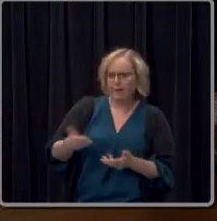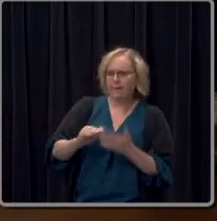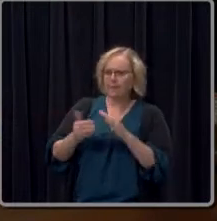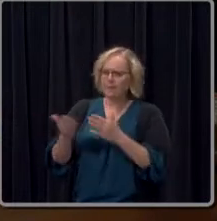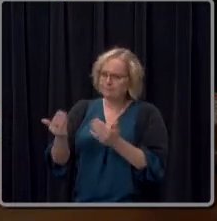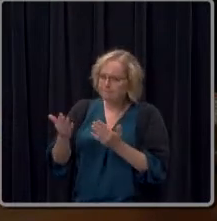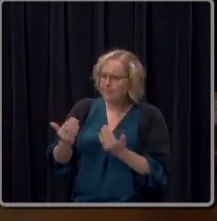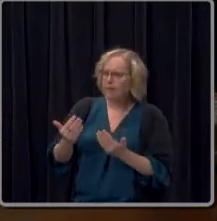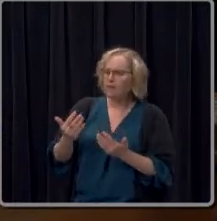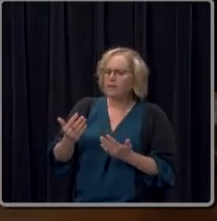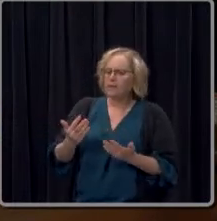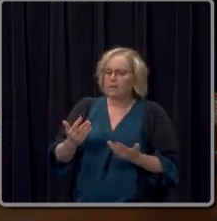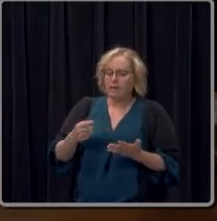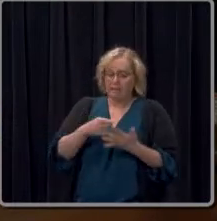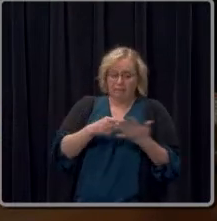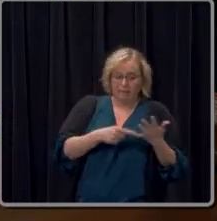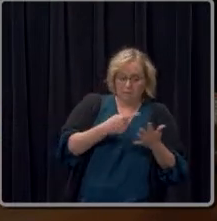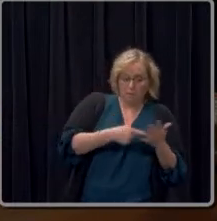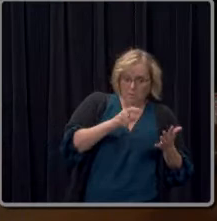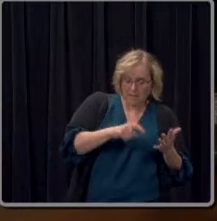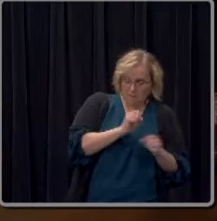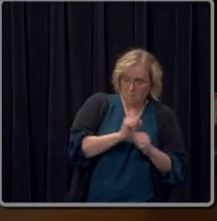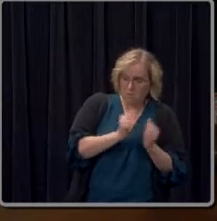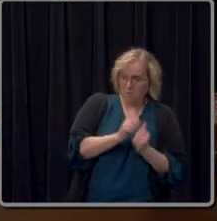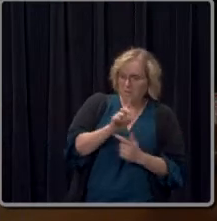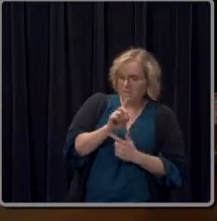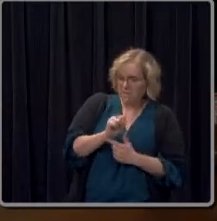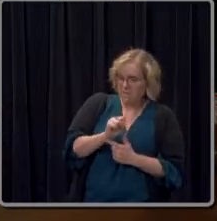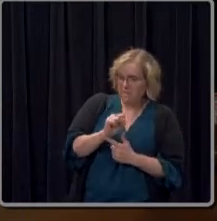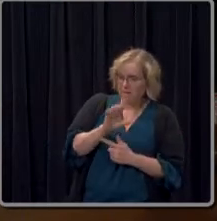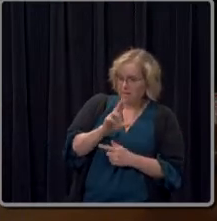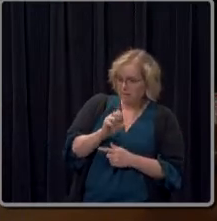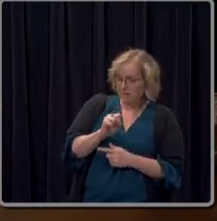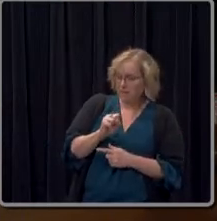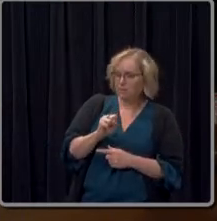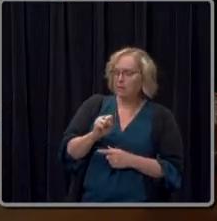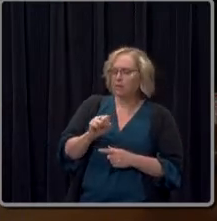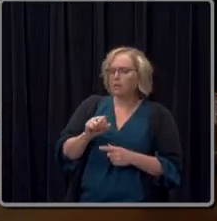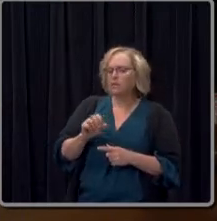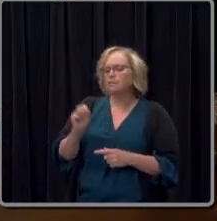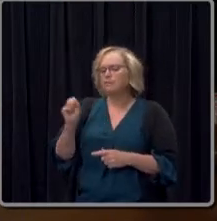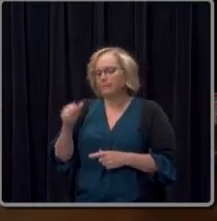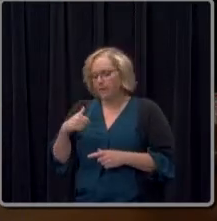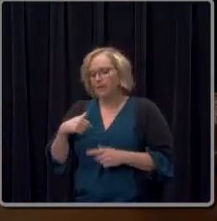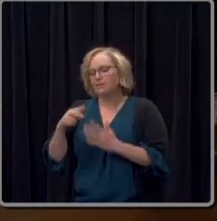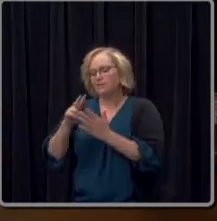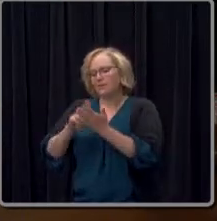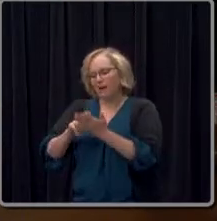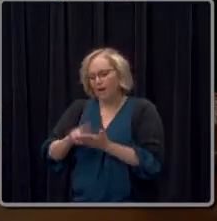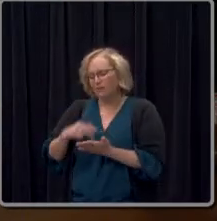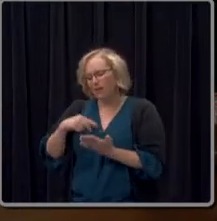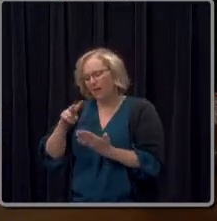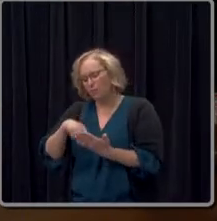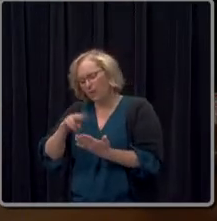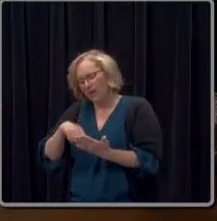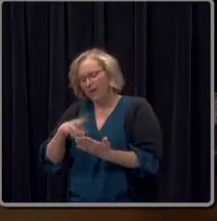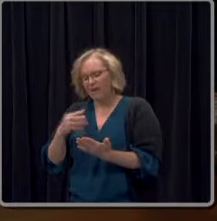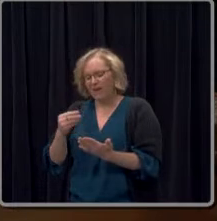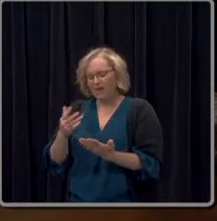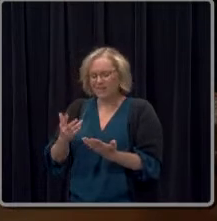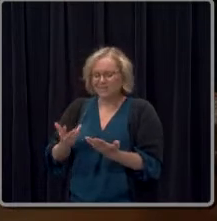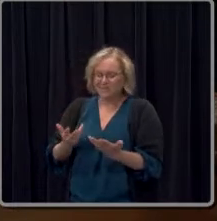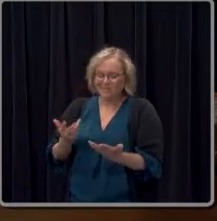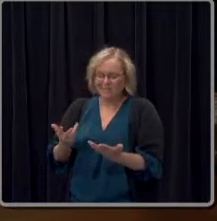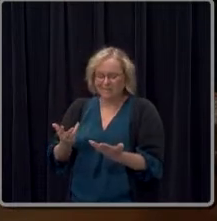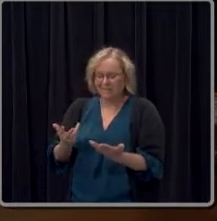what we need, working with DS. But yes, I've read the contract, and it was